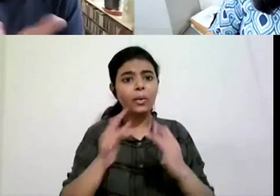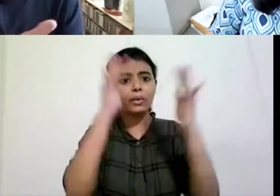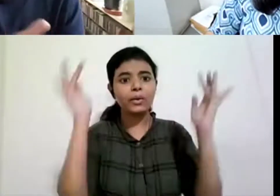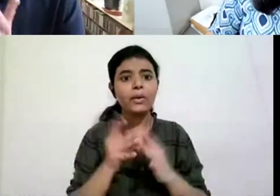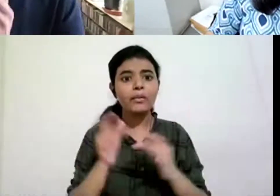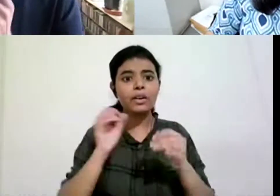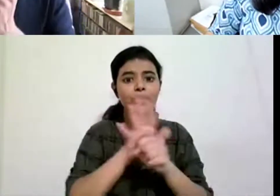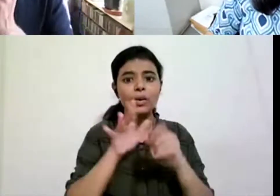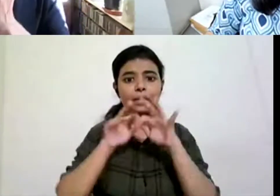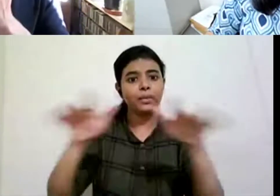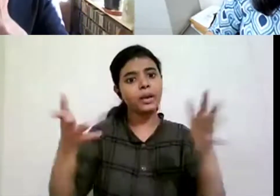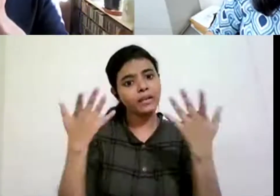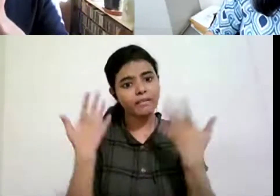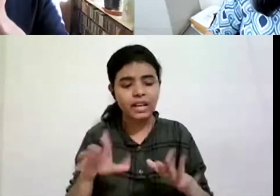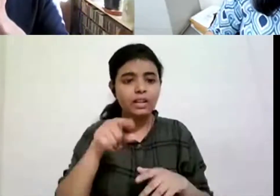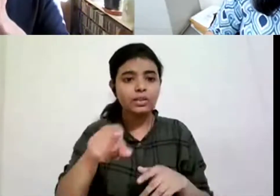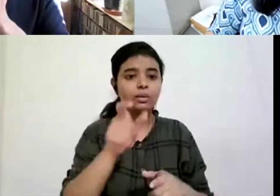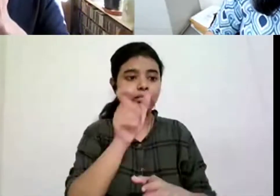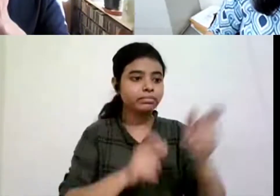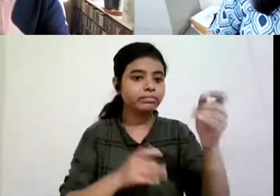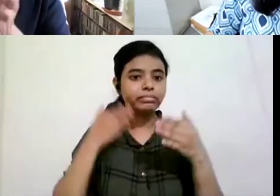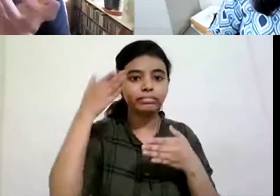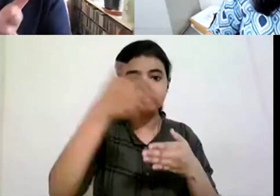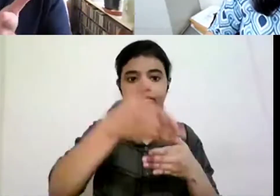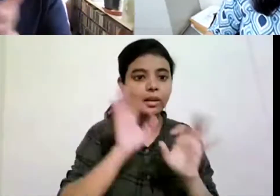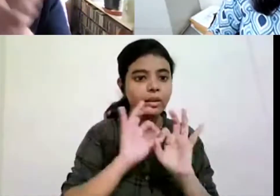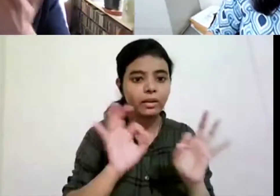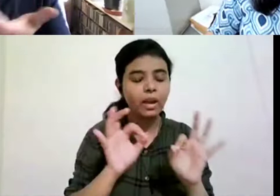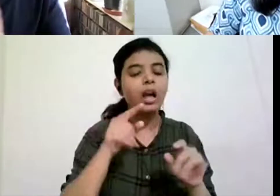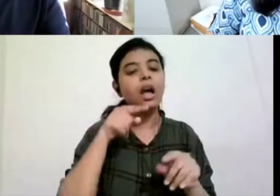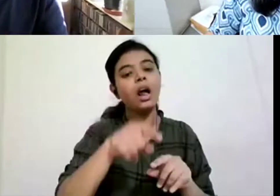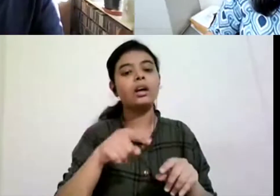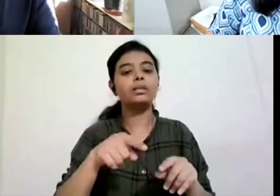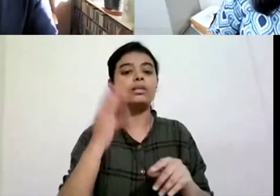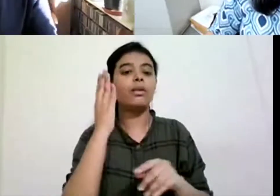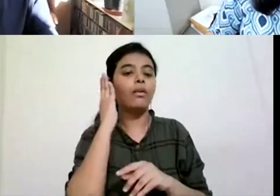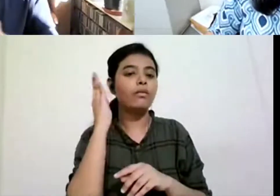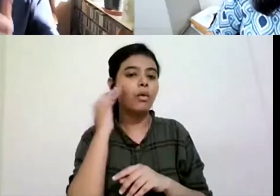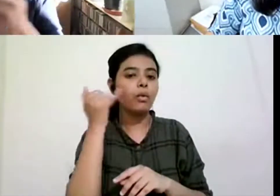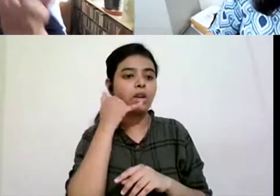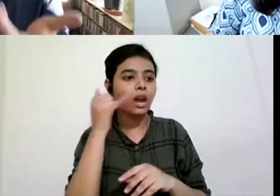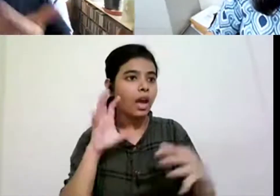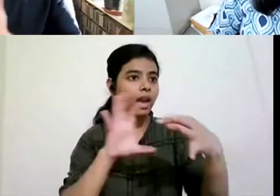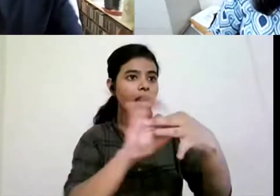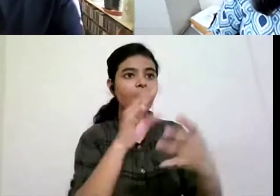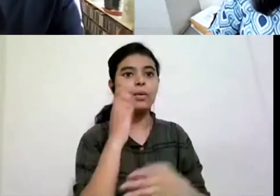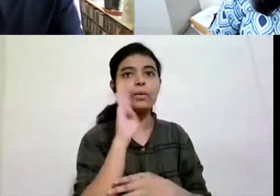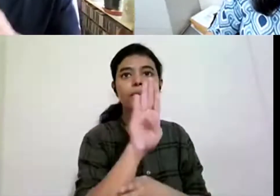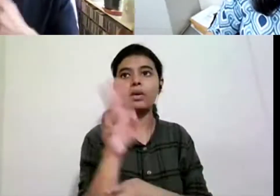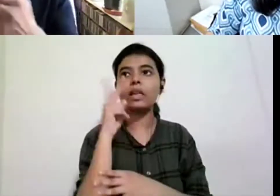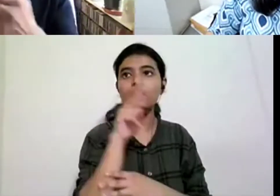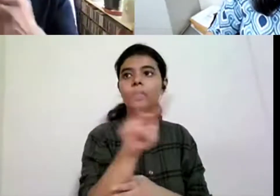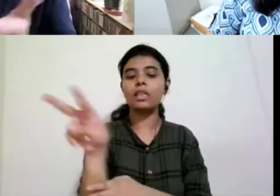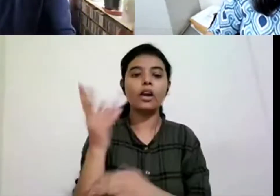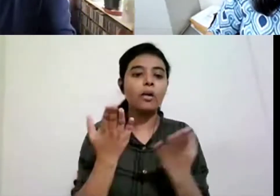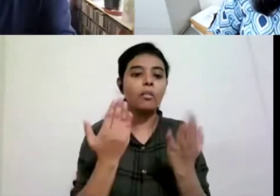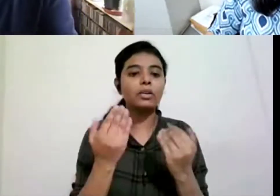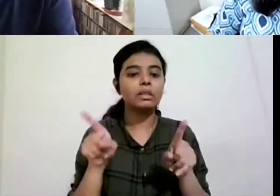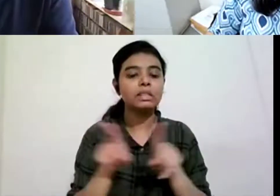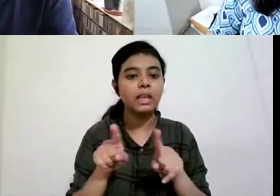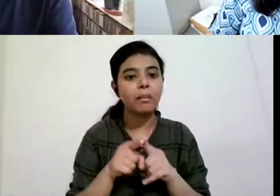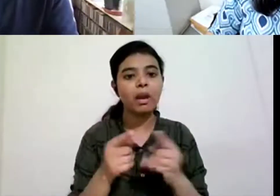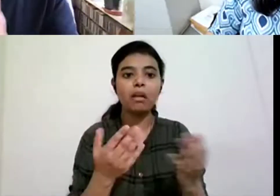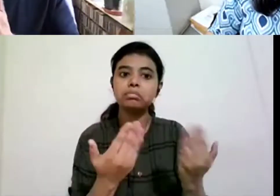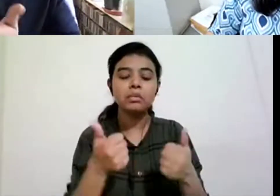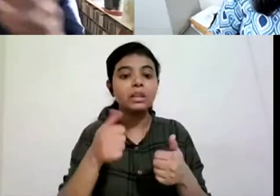nice story at the end. Fantastic approach, in my opinion, because this enabled also especially